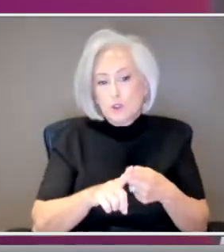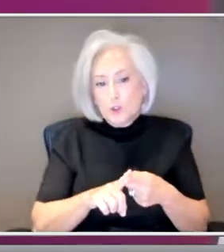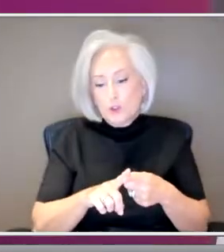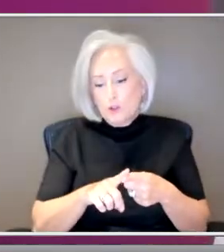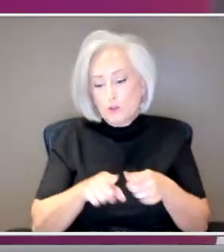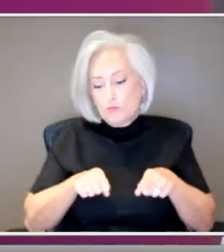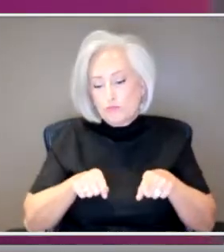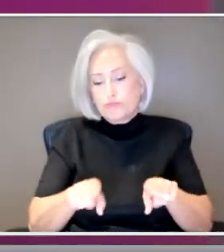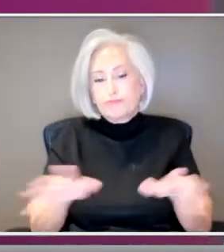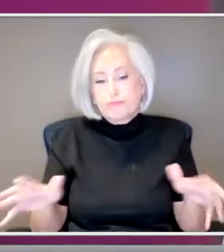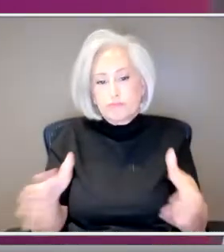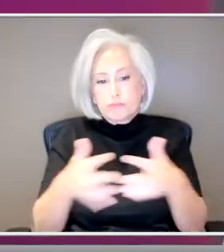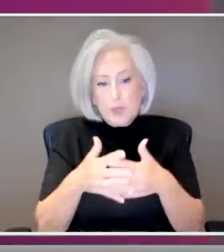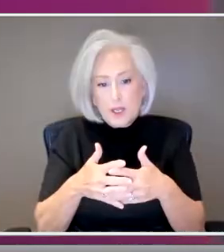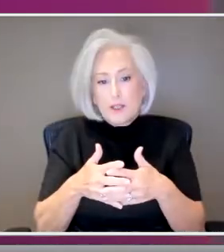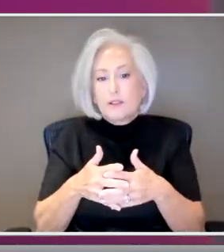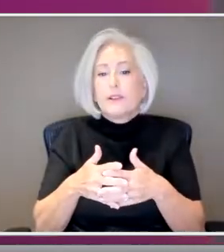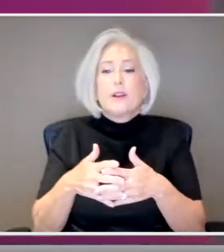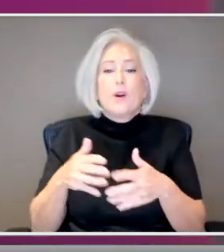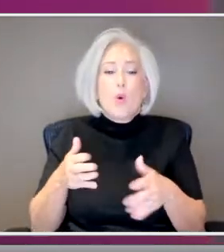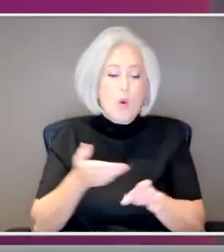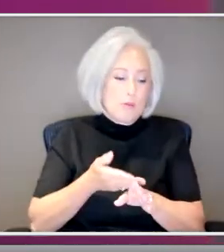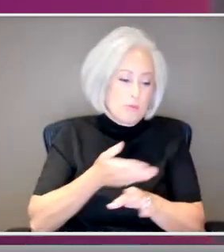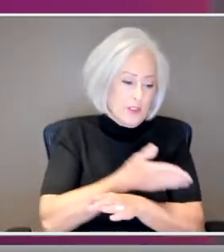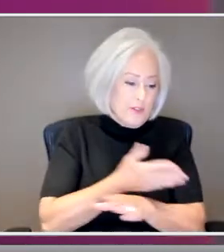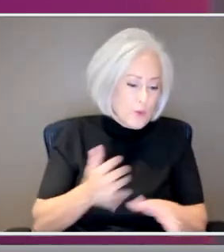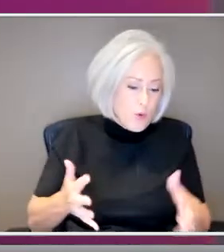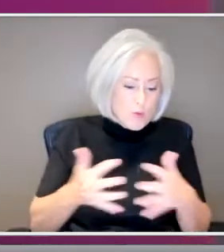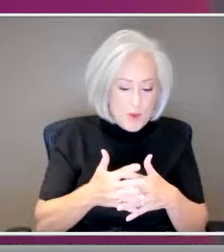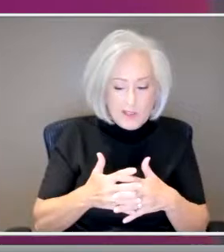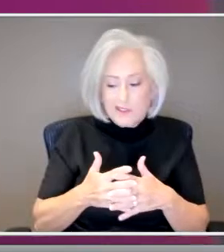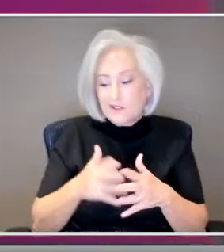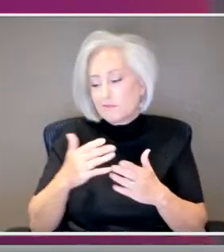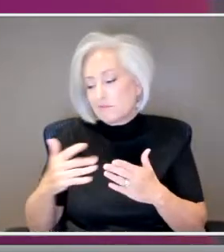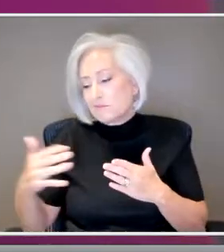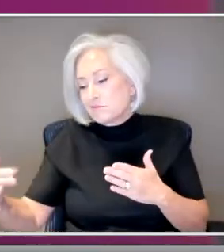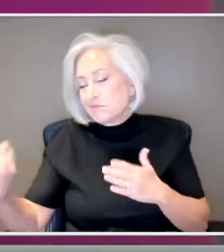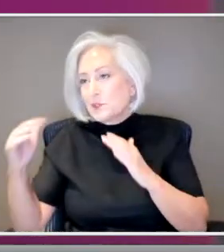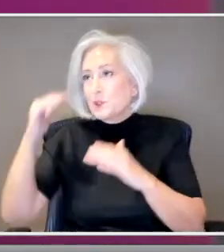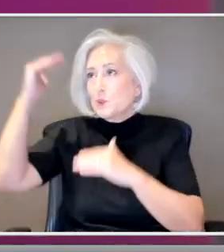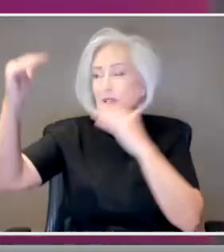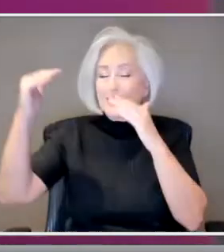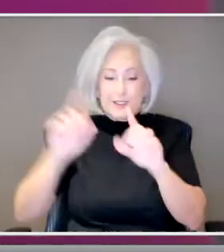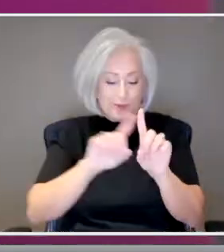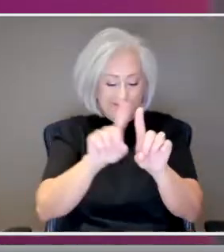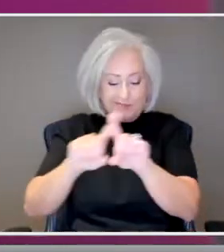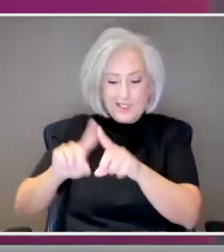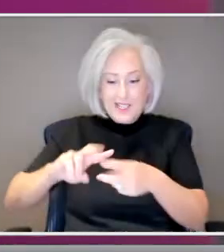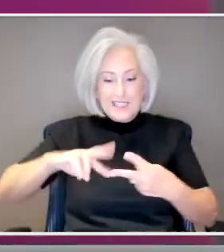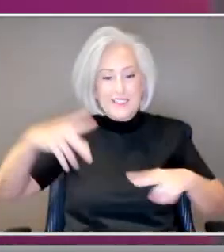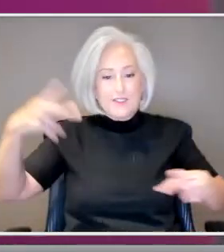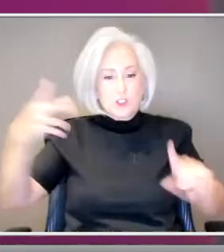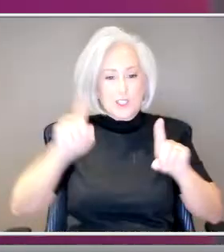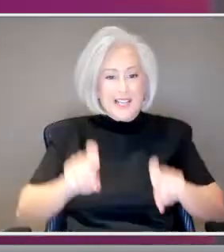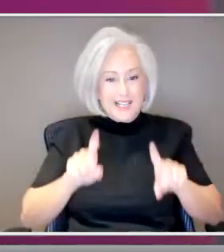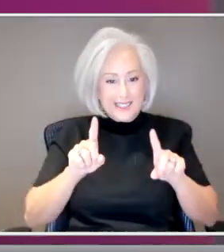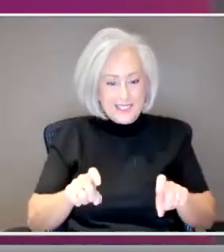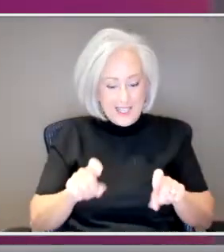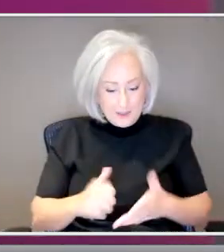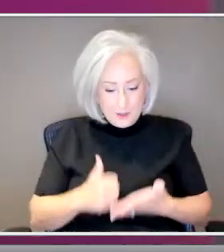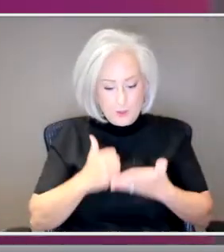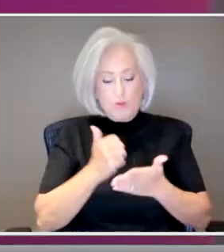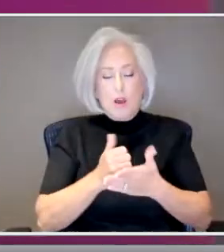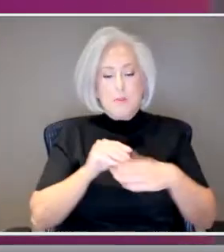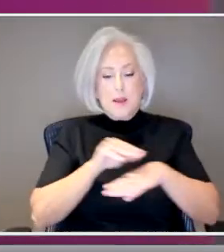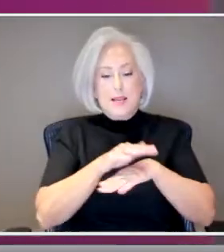adults. There are different genetic tests, and that is where genetic counselors help you understand at